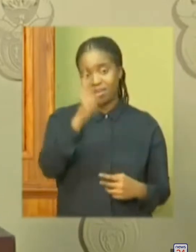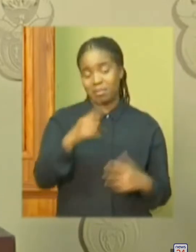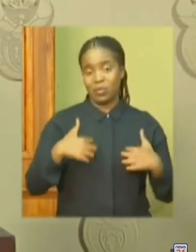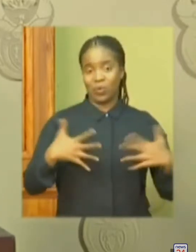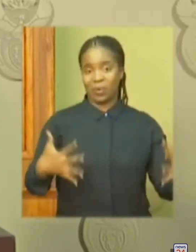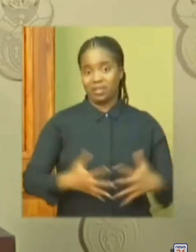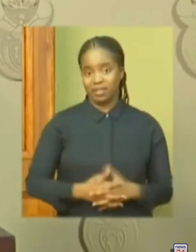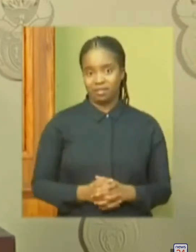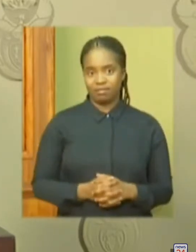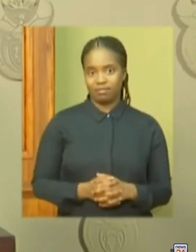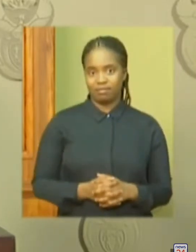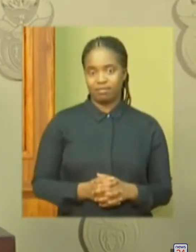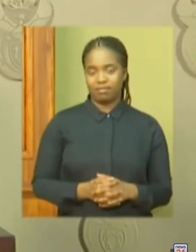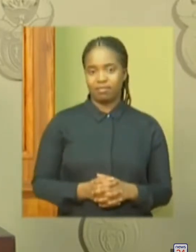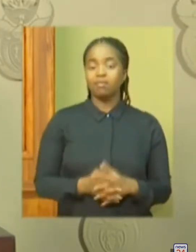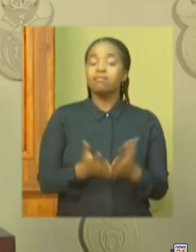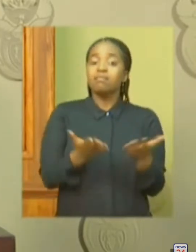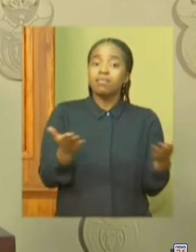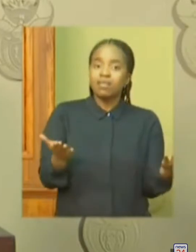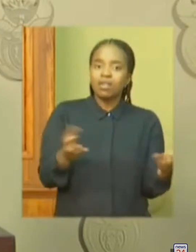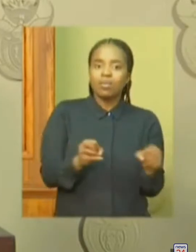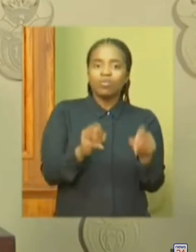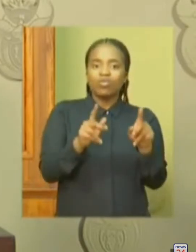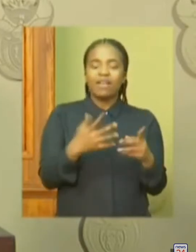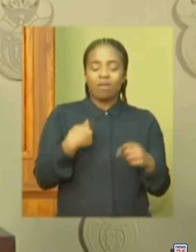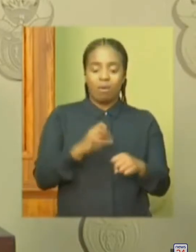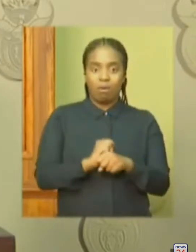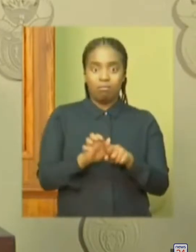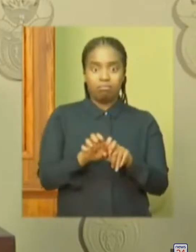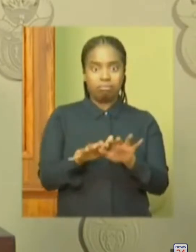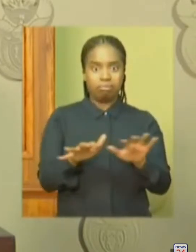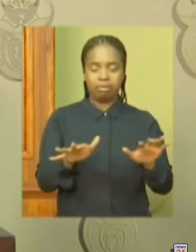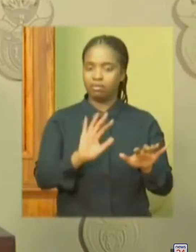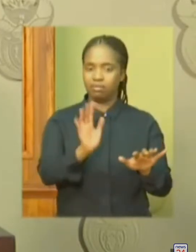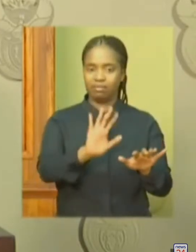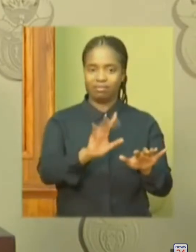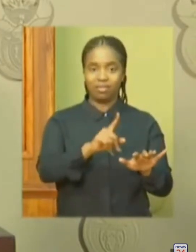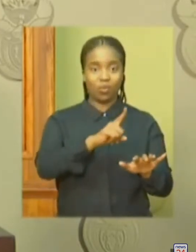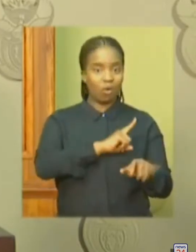And this will minimize the opportunities for the virus to spread.